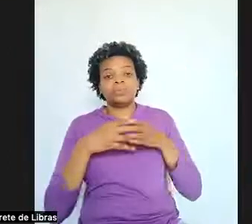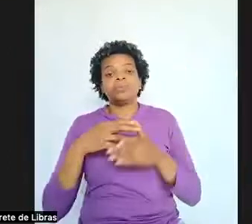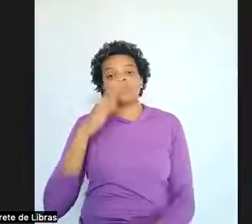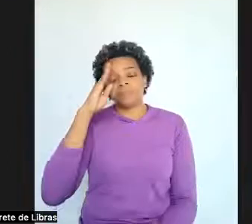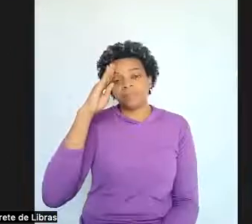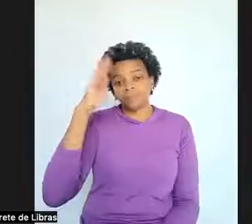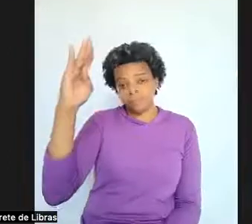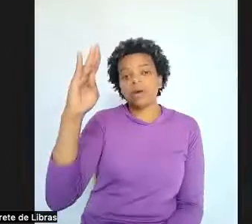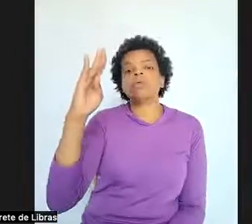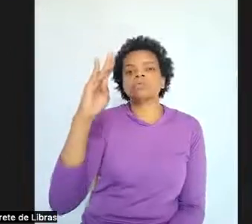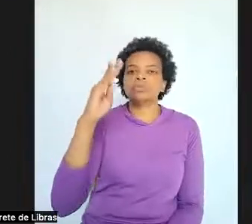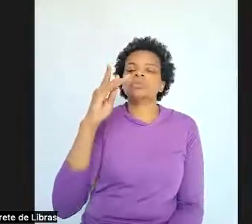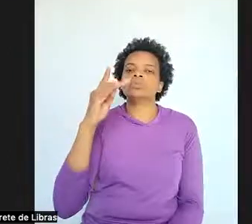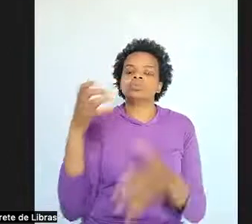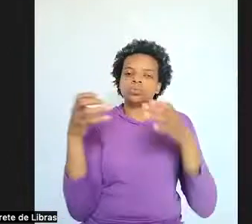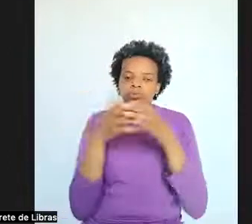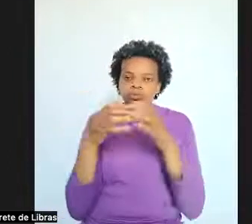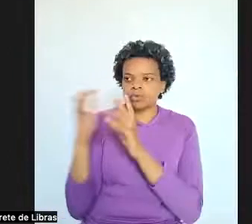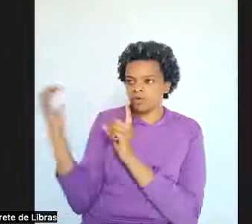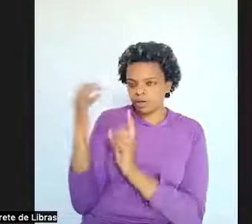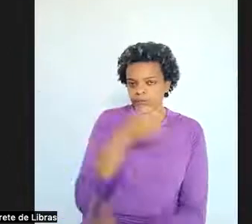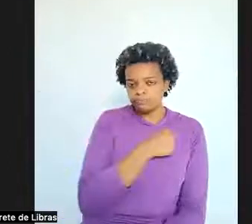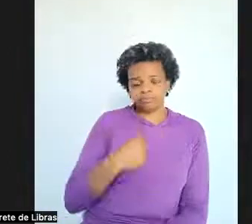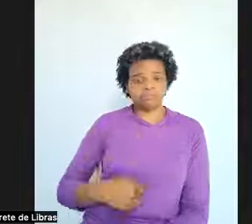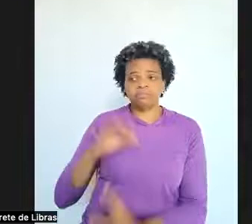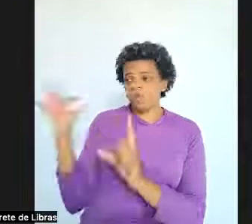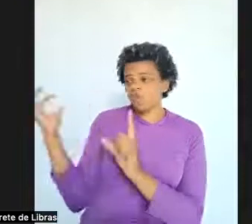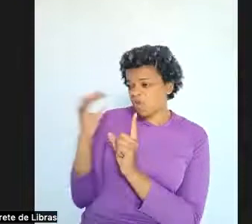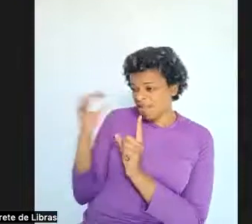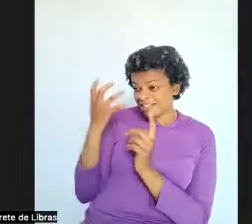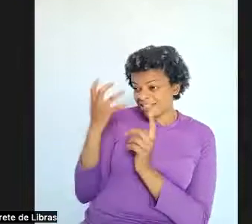importance of conservation that they abandoned the commission. Now the main risk